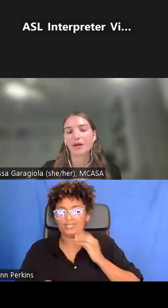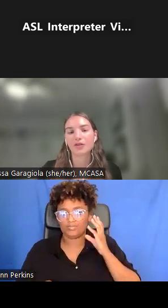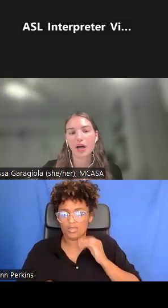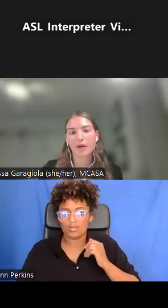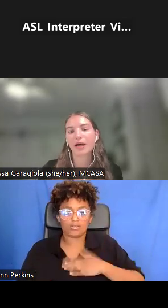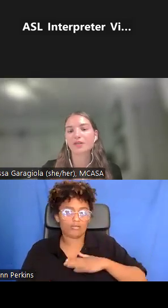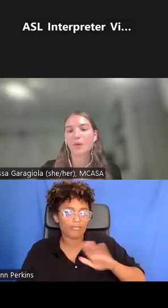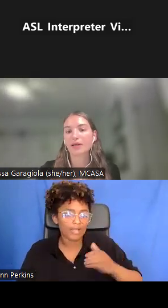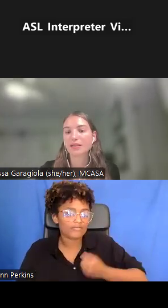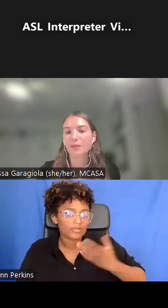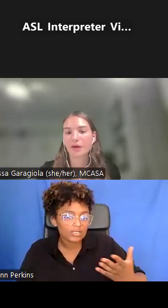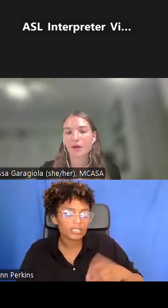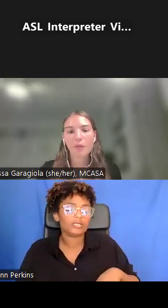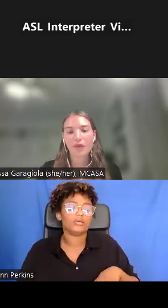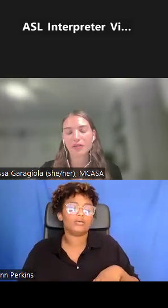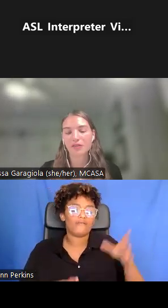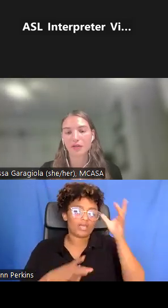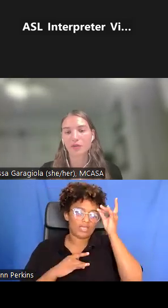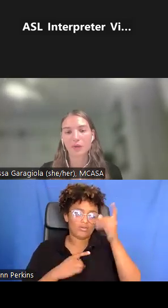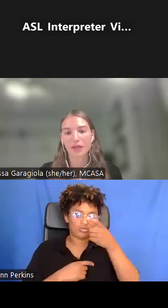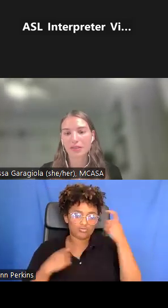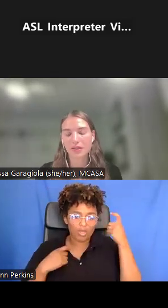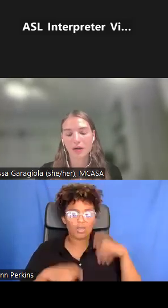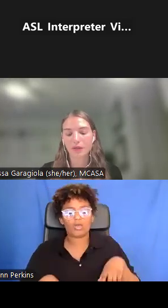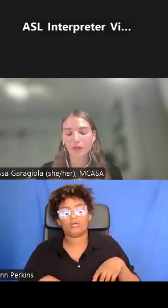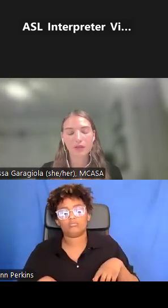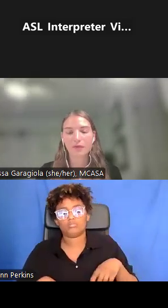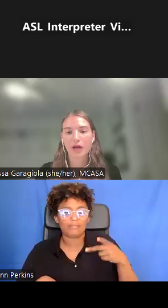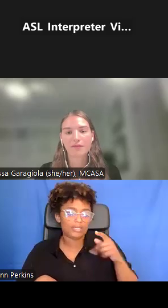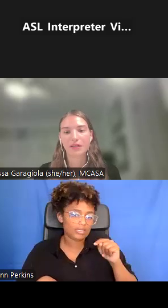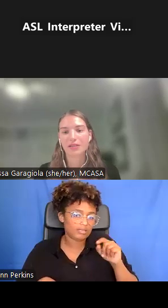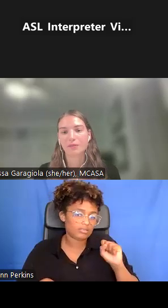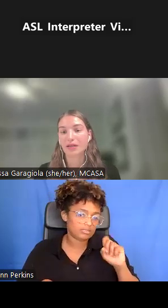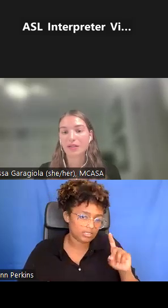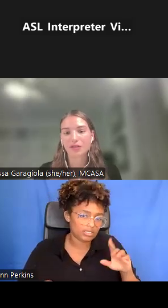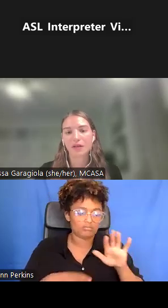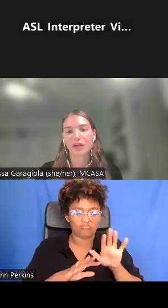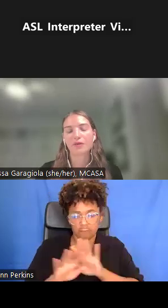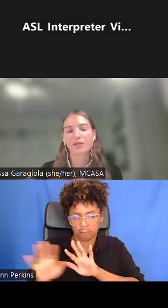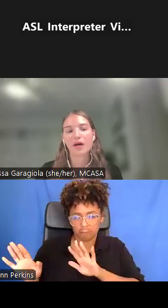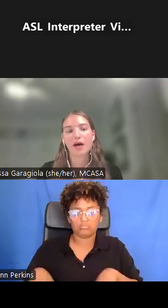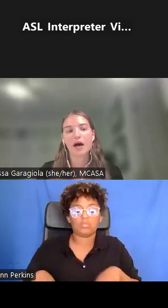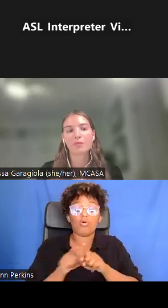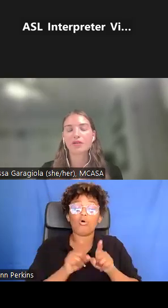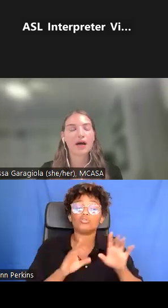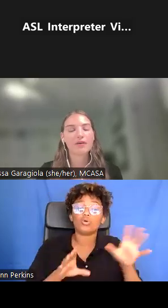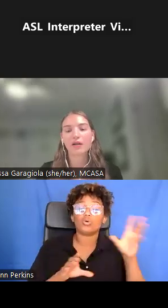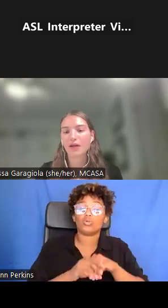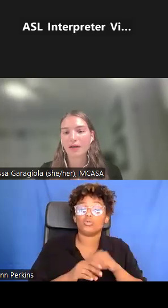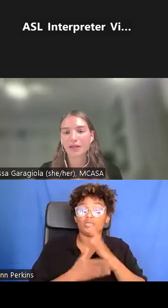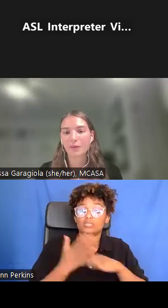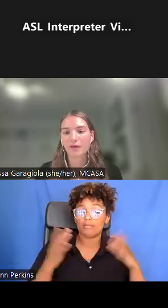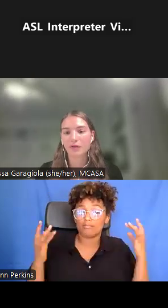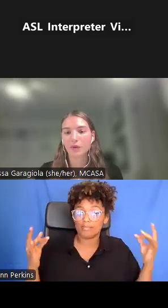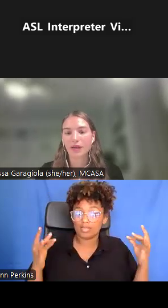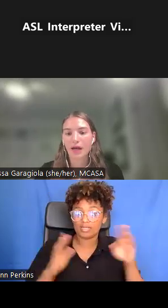or vicarious trauma, as well as some other helpful things for your toolkits, including infographics, some meditation videos. So you'll have all of